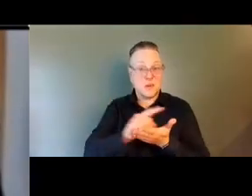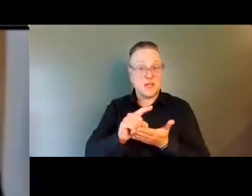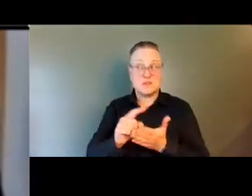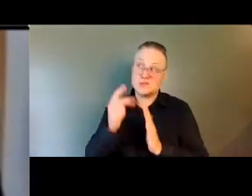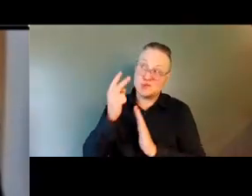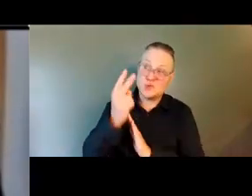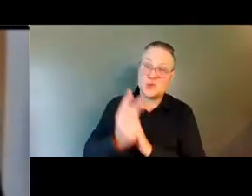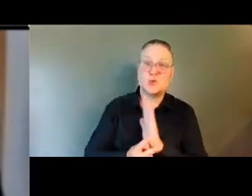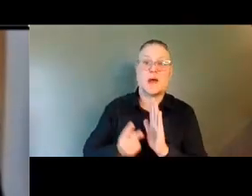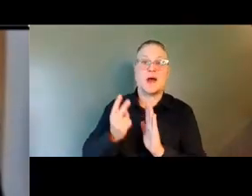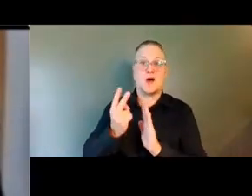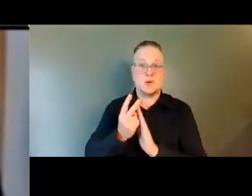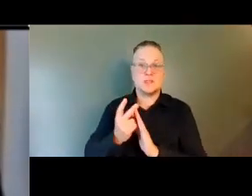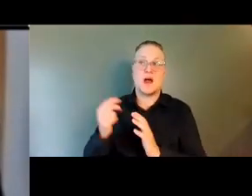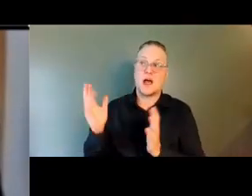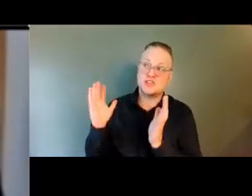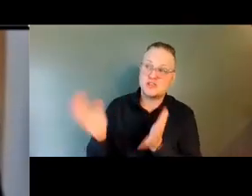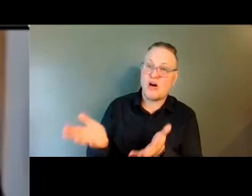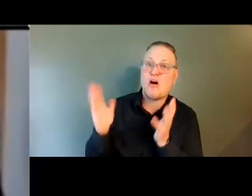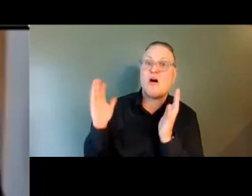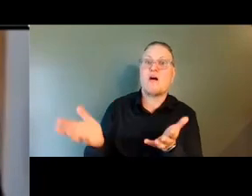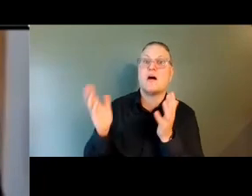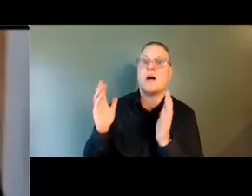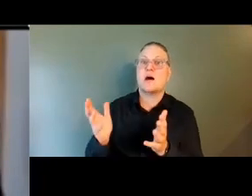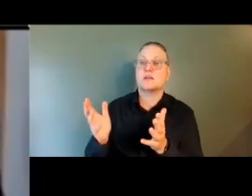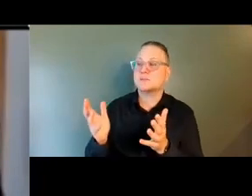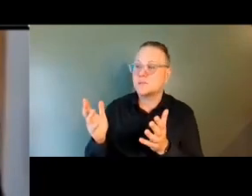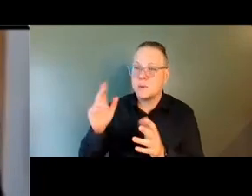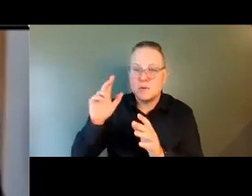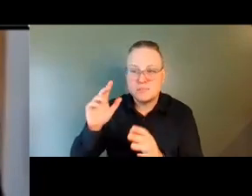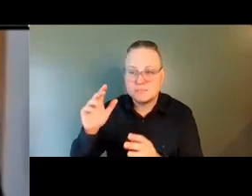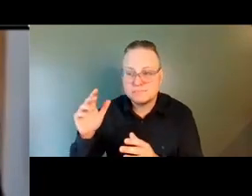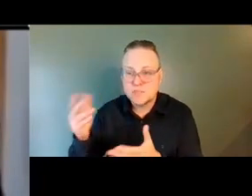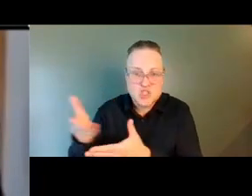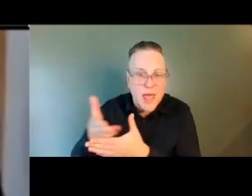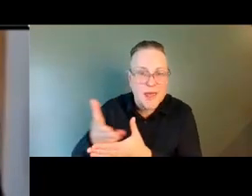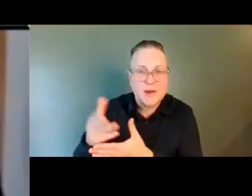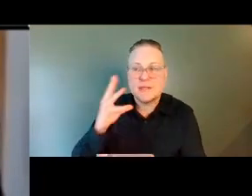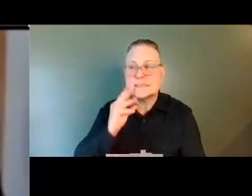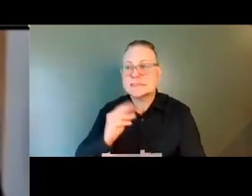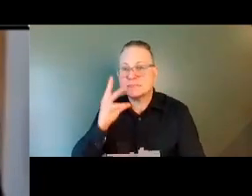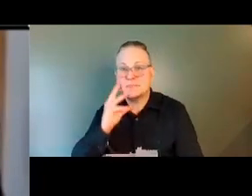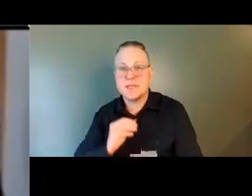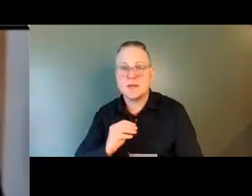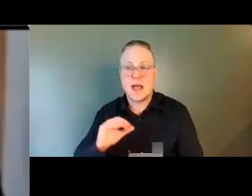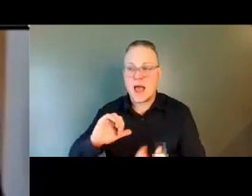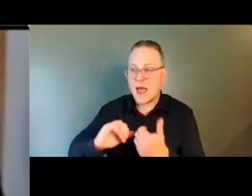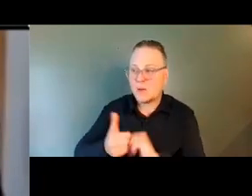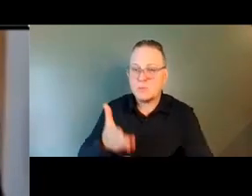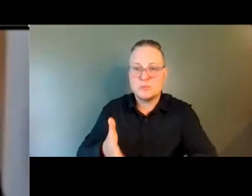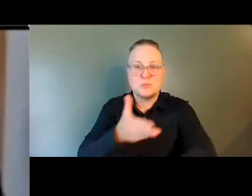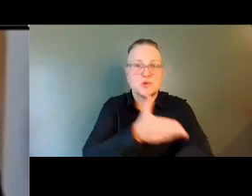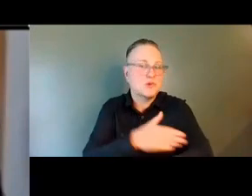at DHS just to talk about experiences they're having, sharing experiences. So doing that and trying